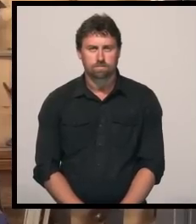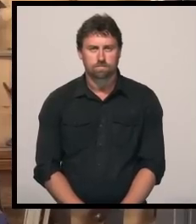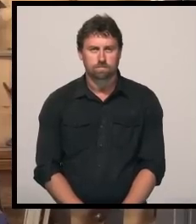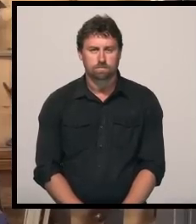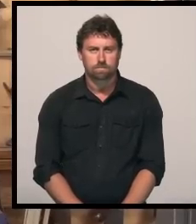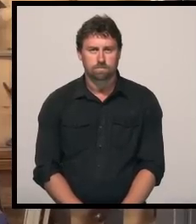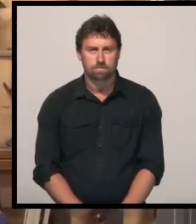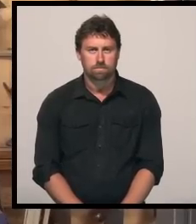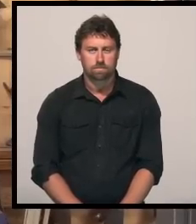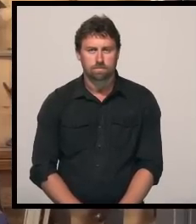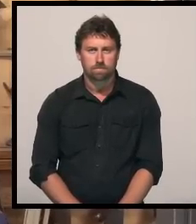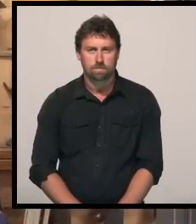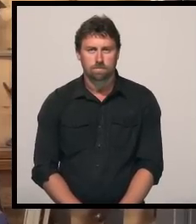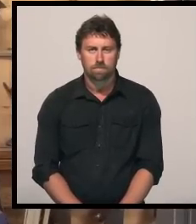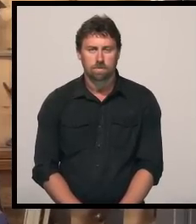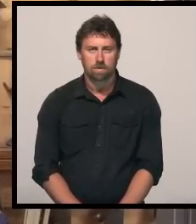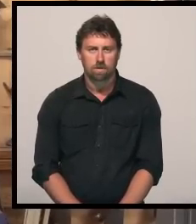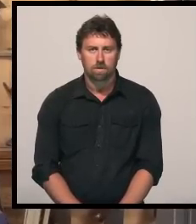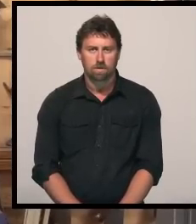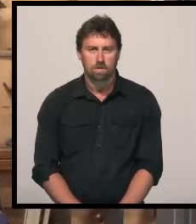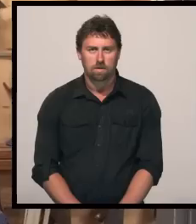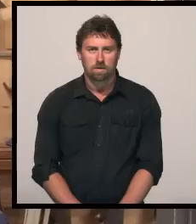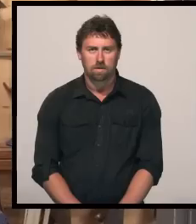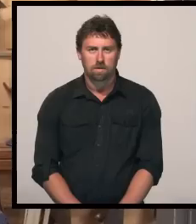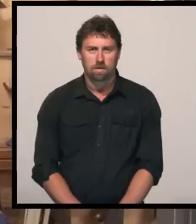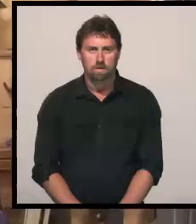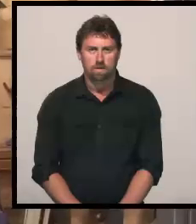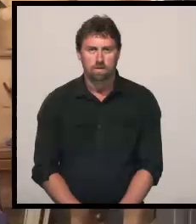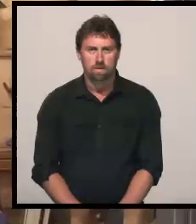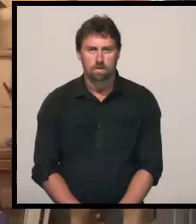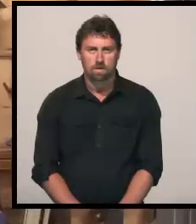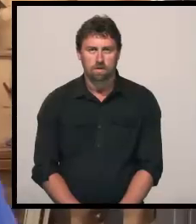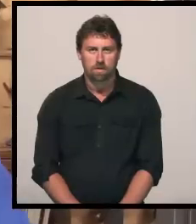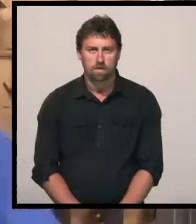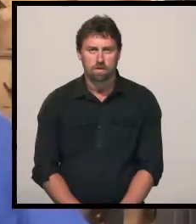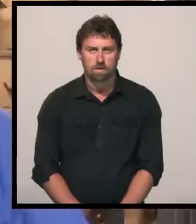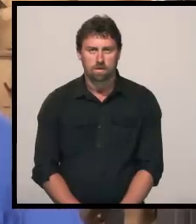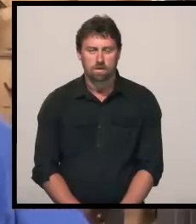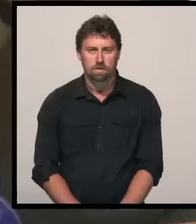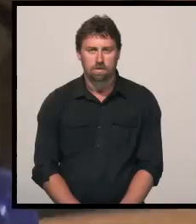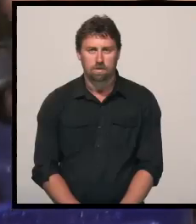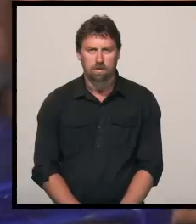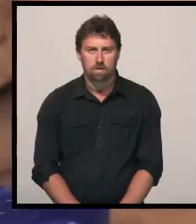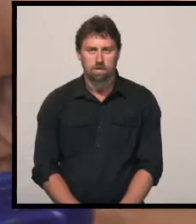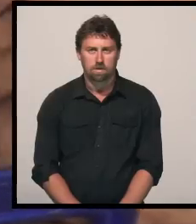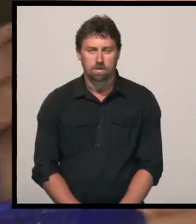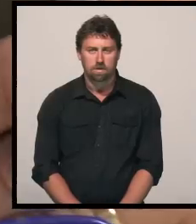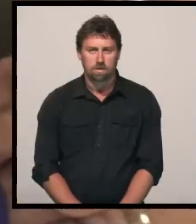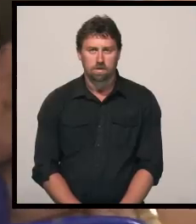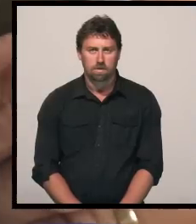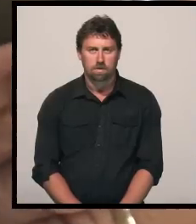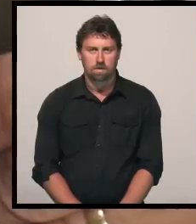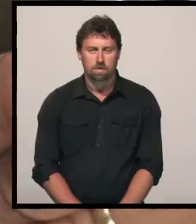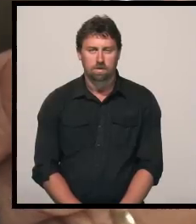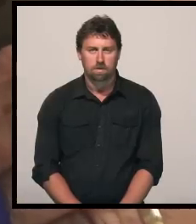Push that down. where's my knife? And